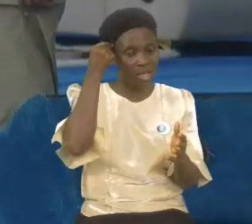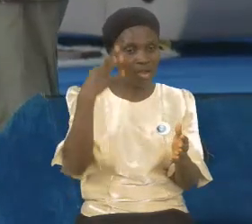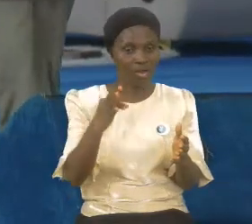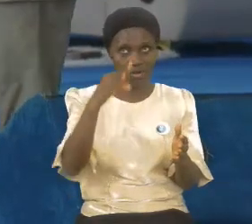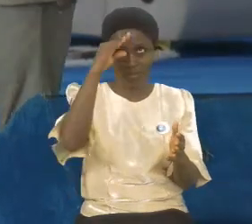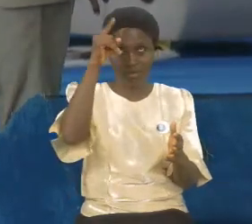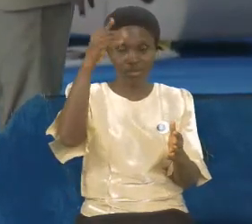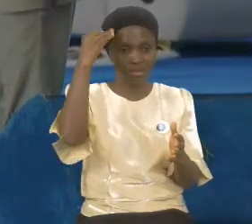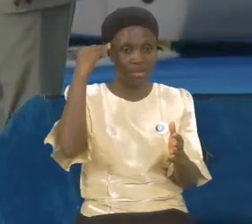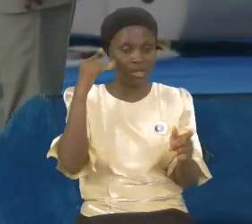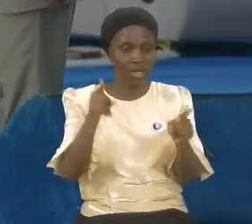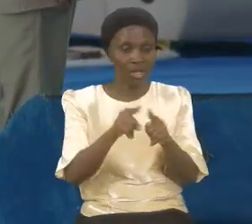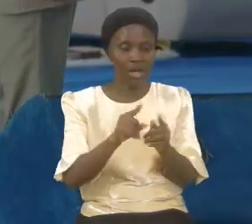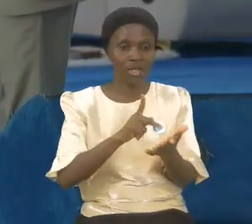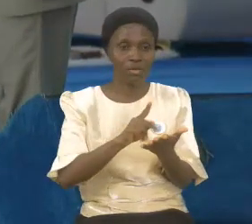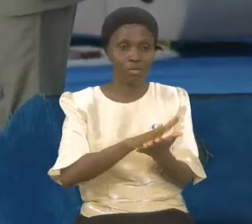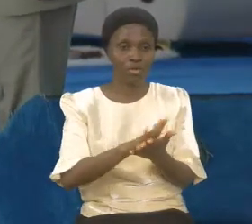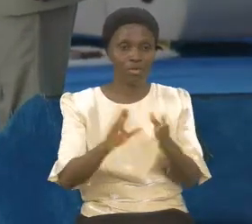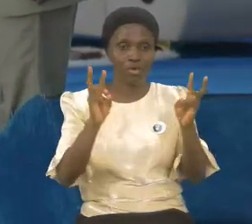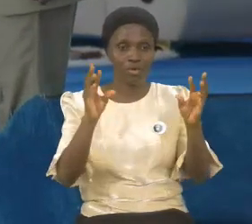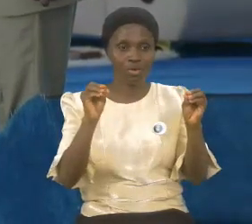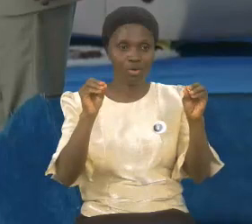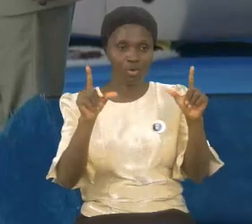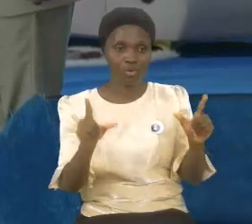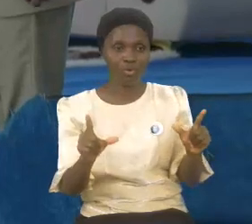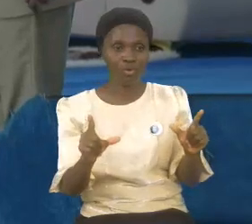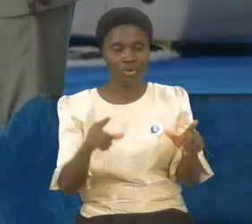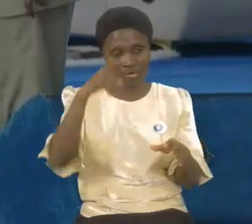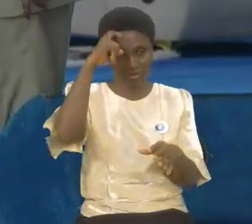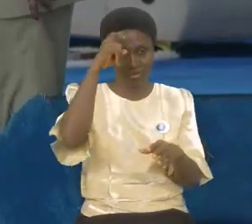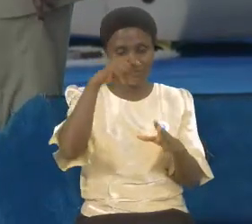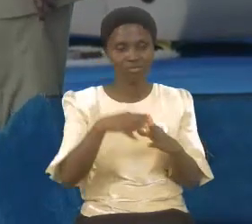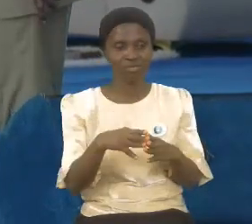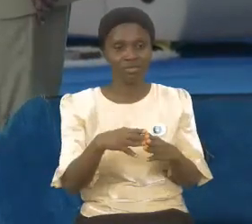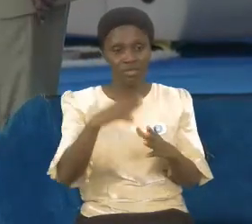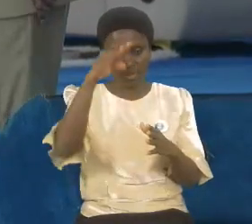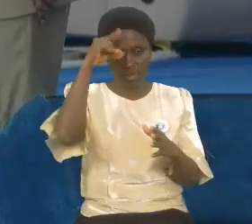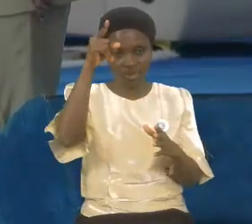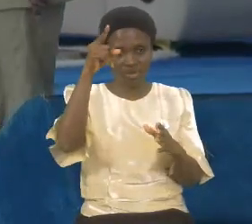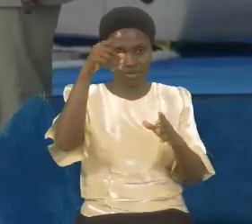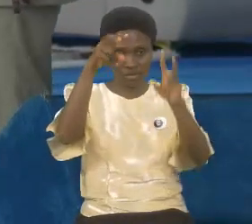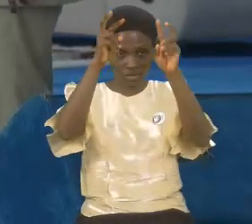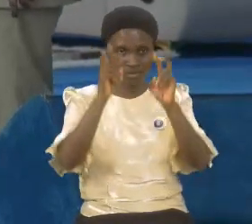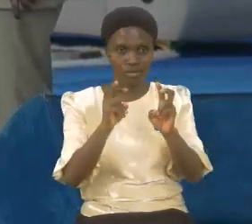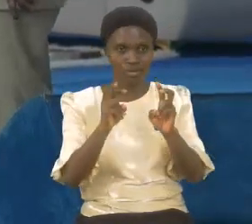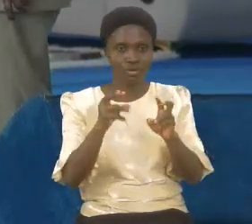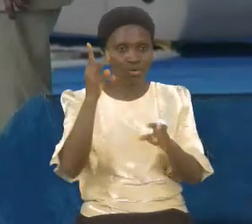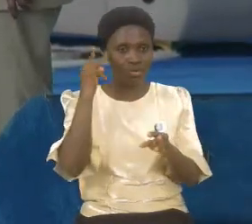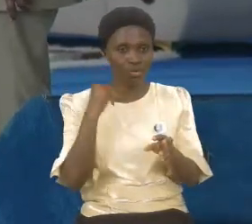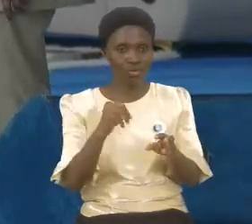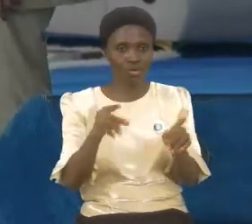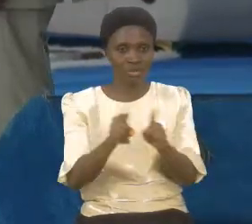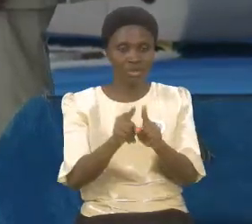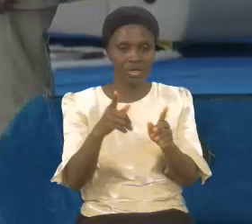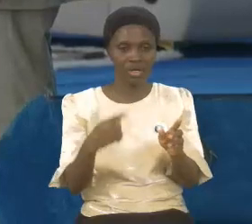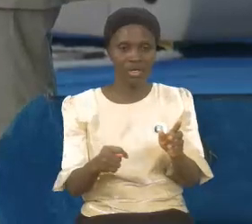wisdom. And it says, and his throne was like the fiery flame, and his